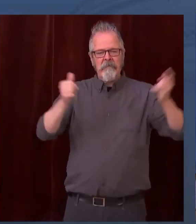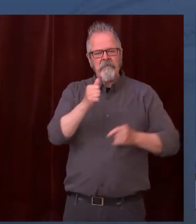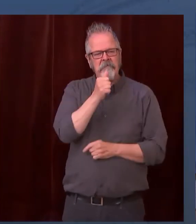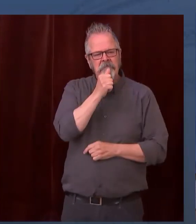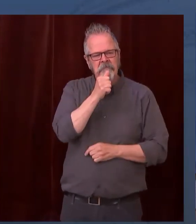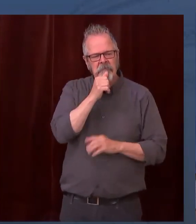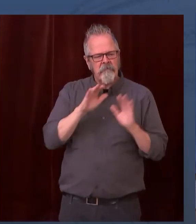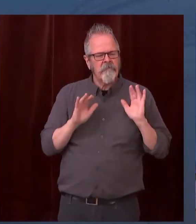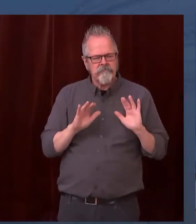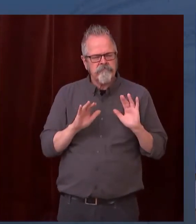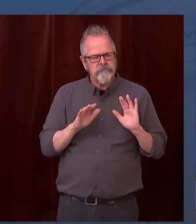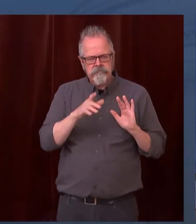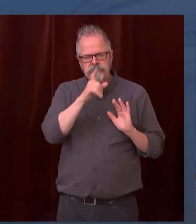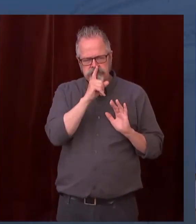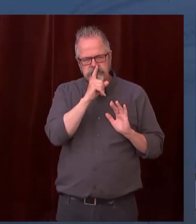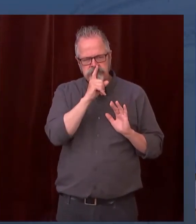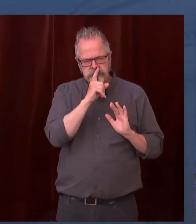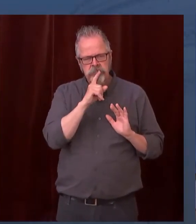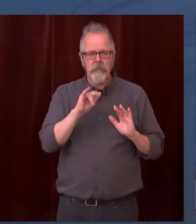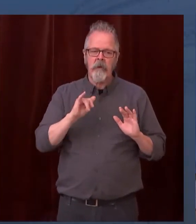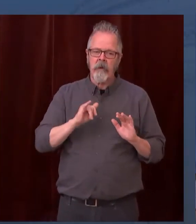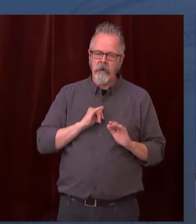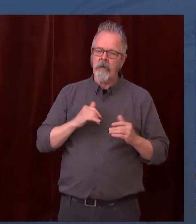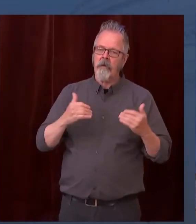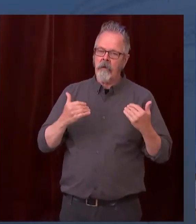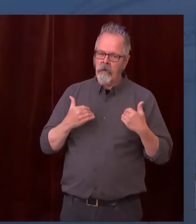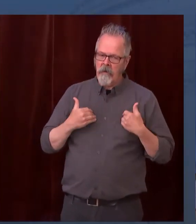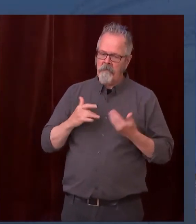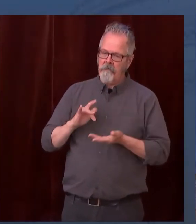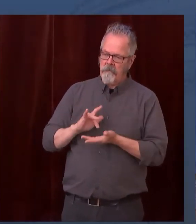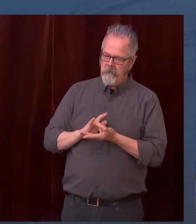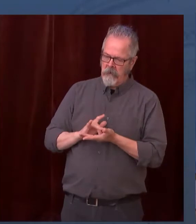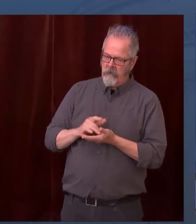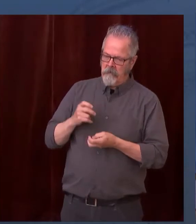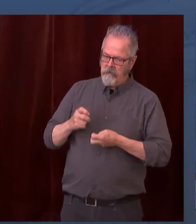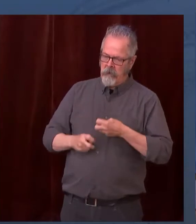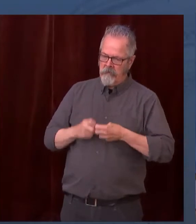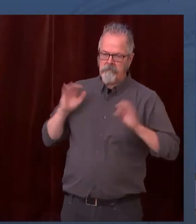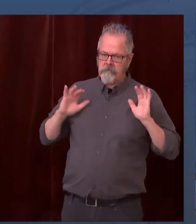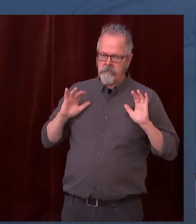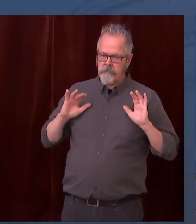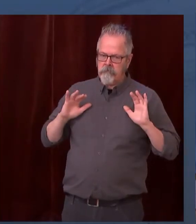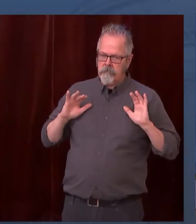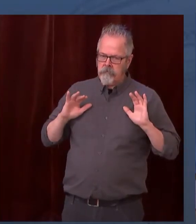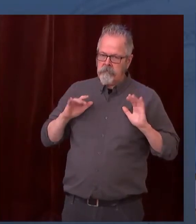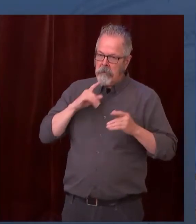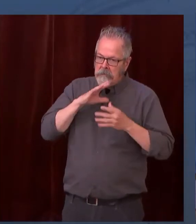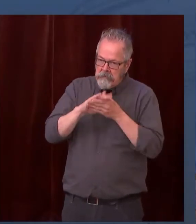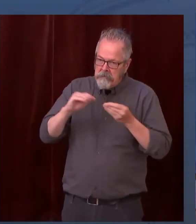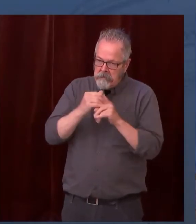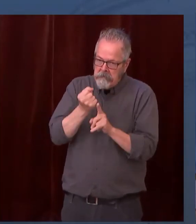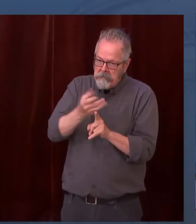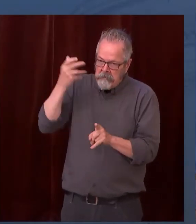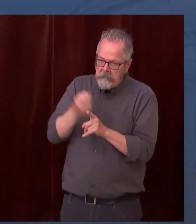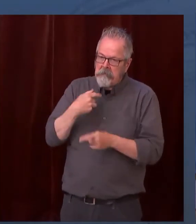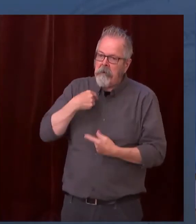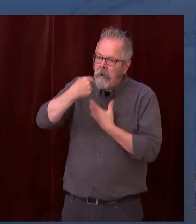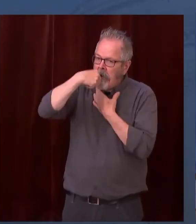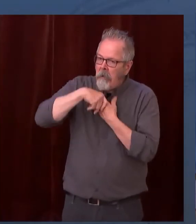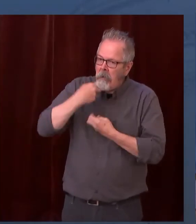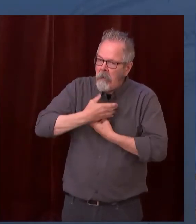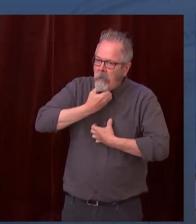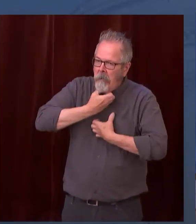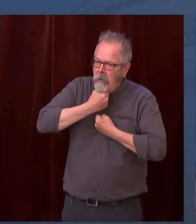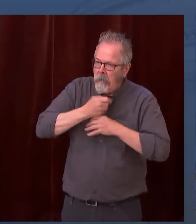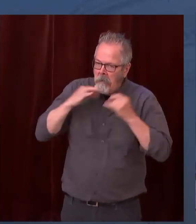save people's lives, that is inexpensive, achievable, and I'm looking forward to our continued success along the nature